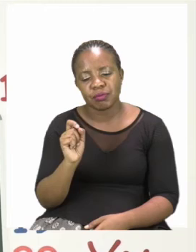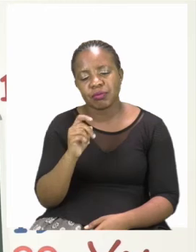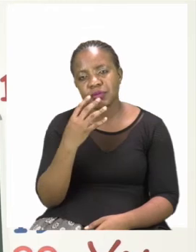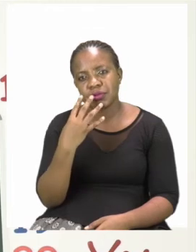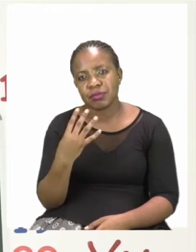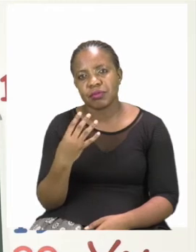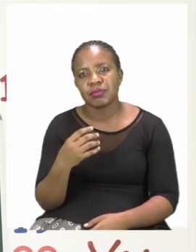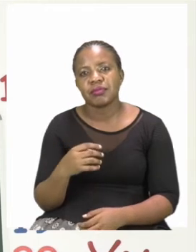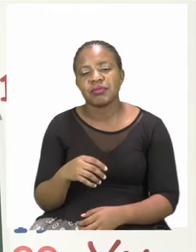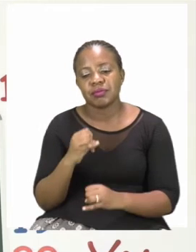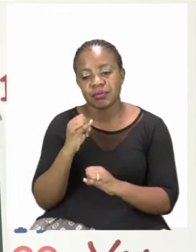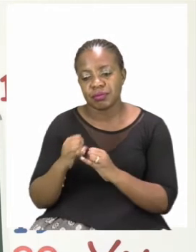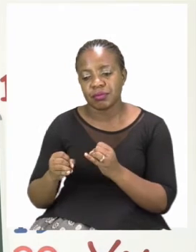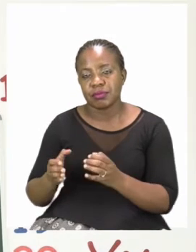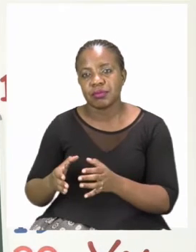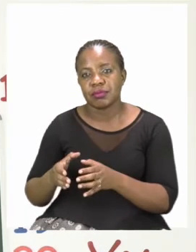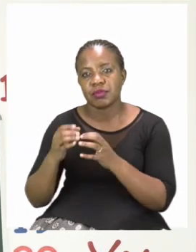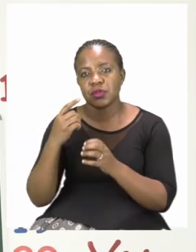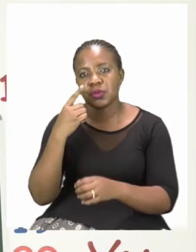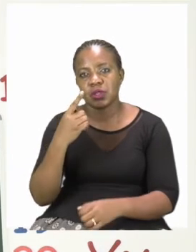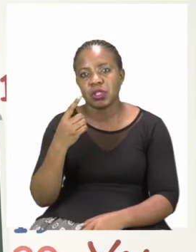knocked.